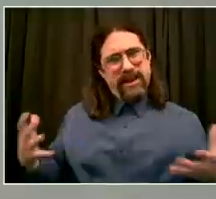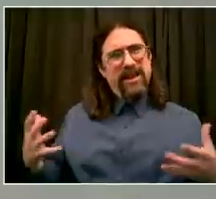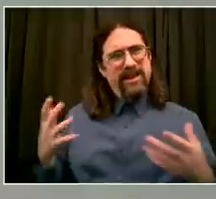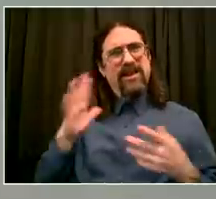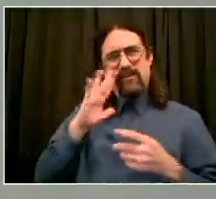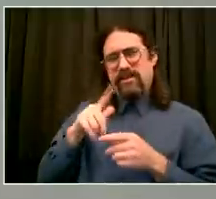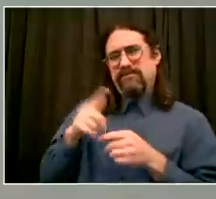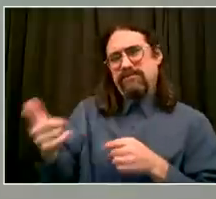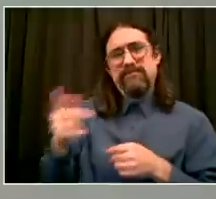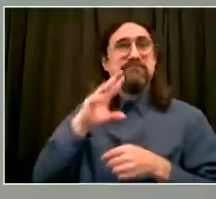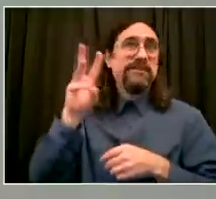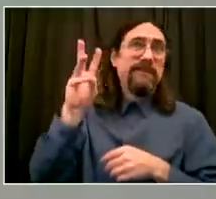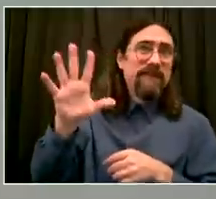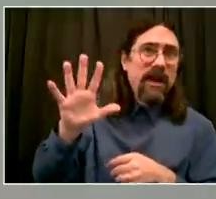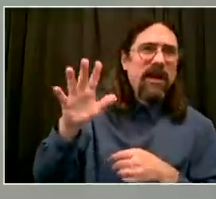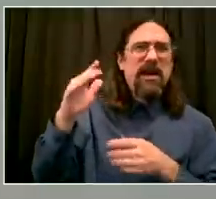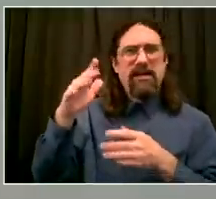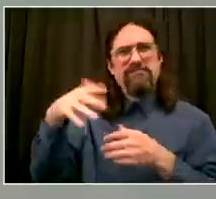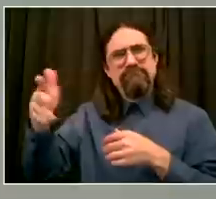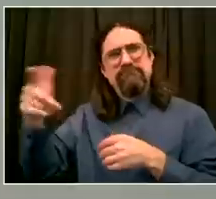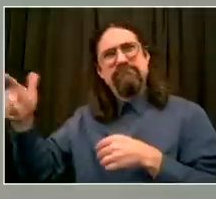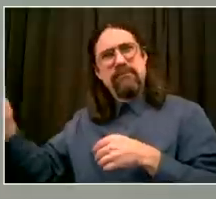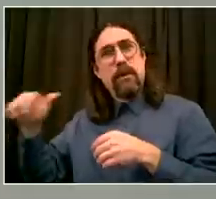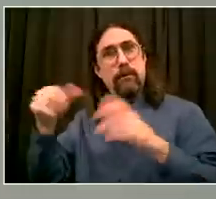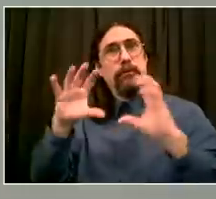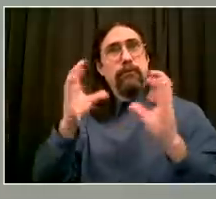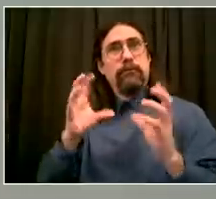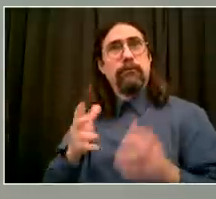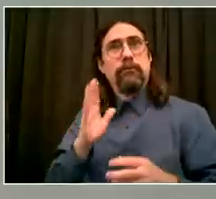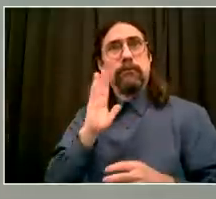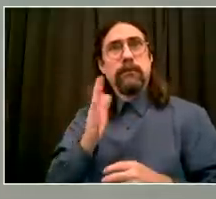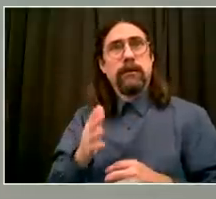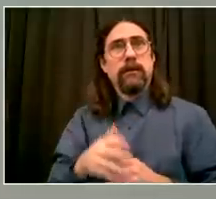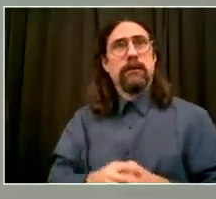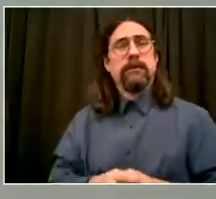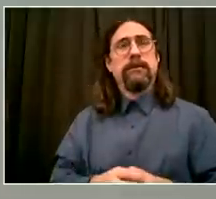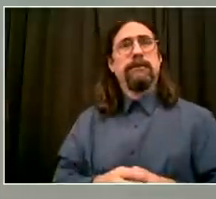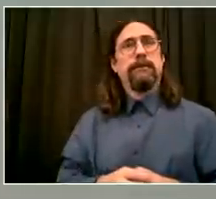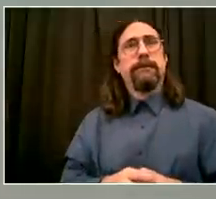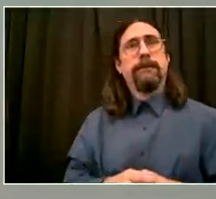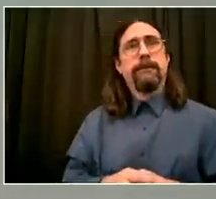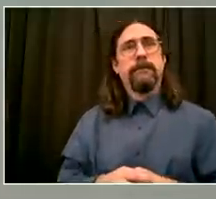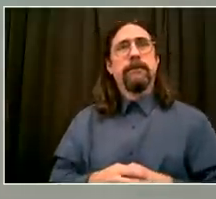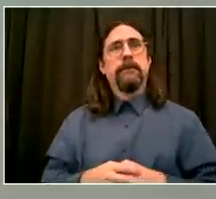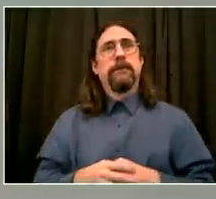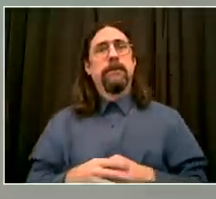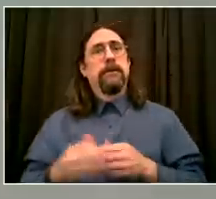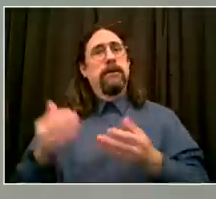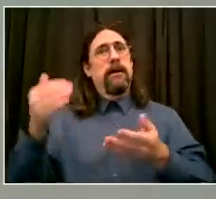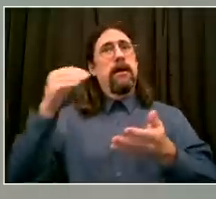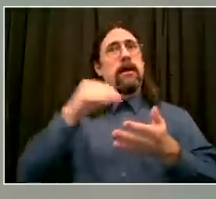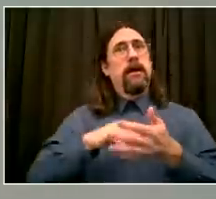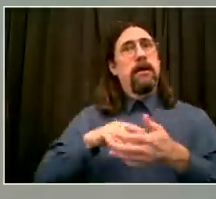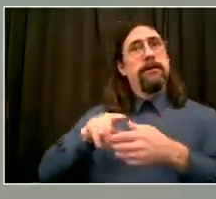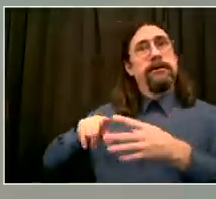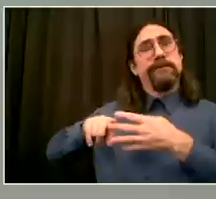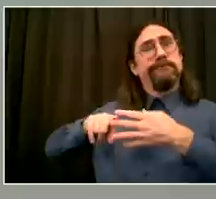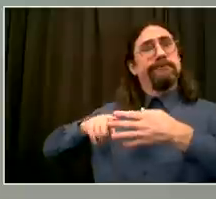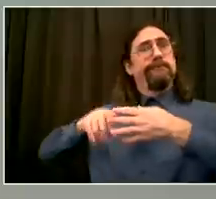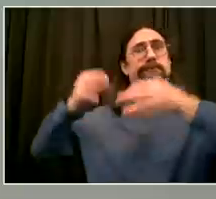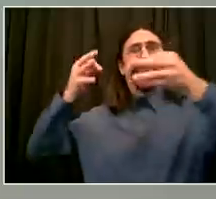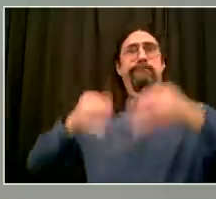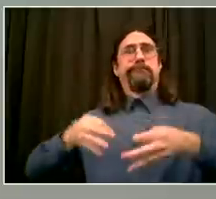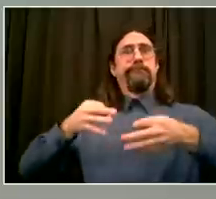original decision to make a cut point at 75 and also to prioritize people in long-term care facilities was the right decision at